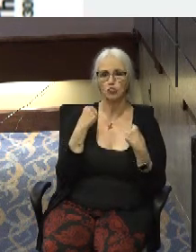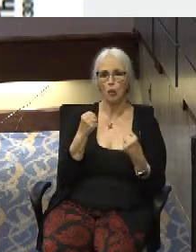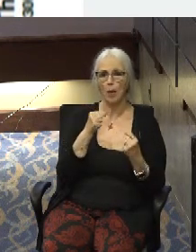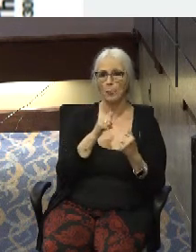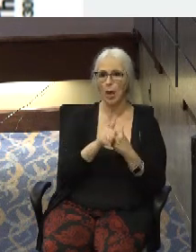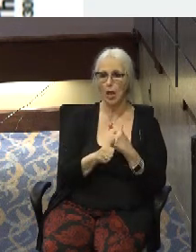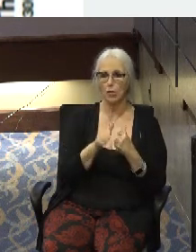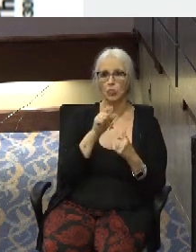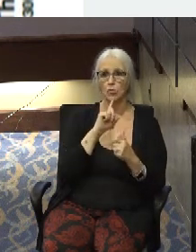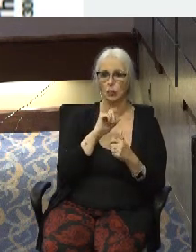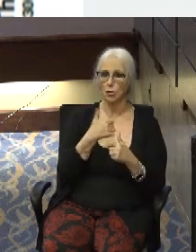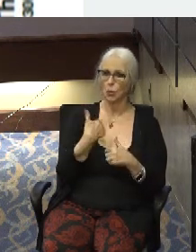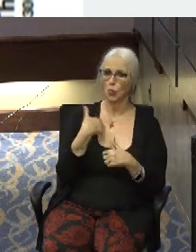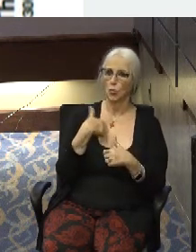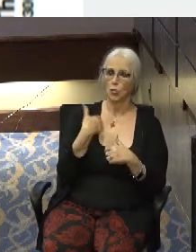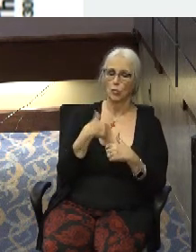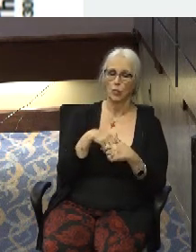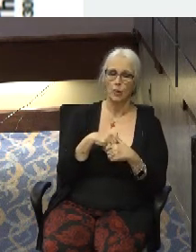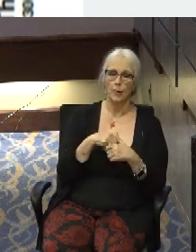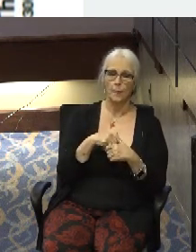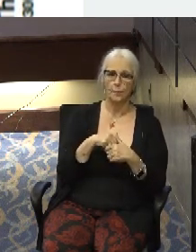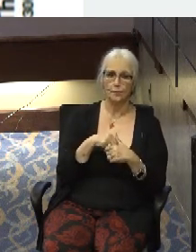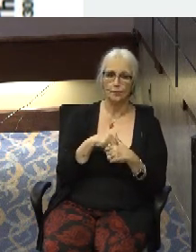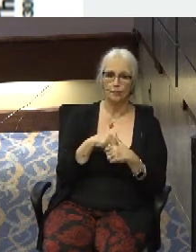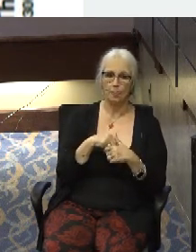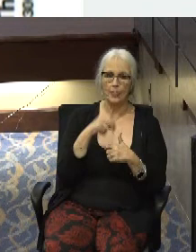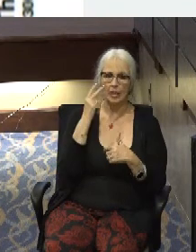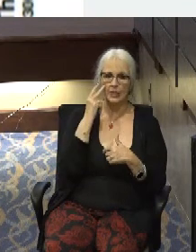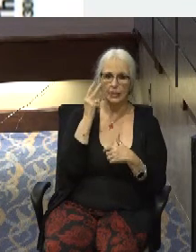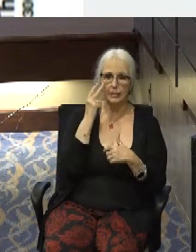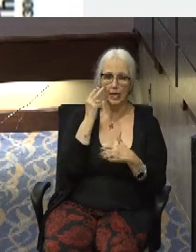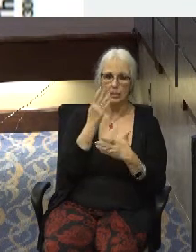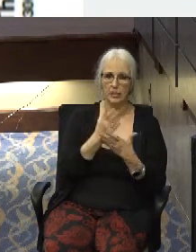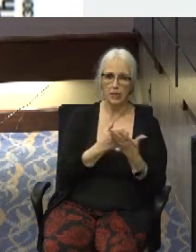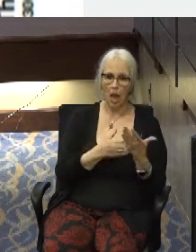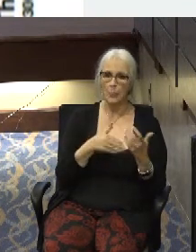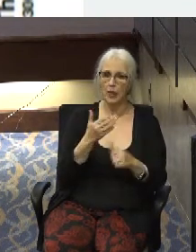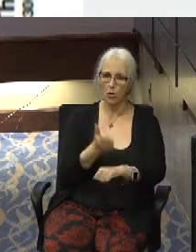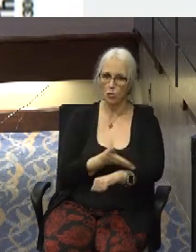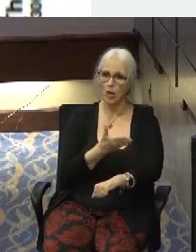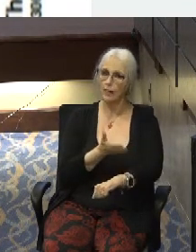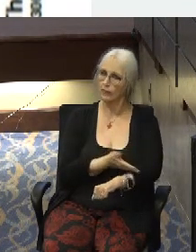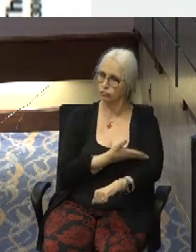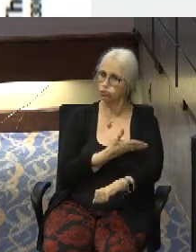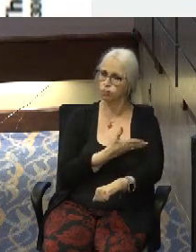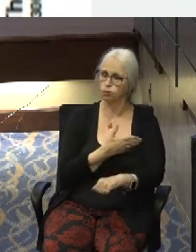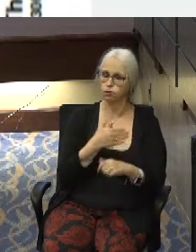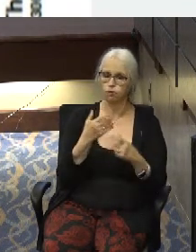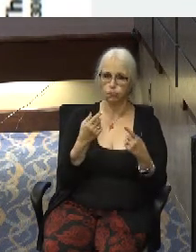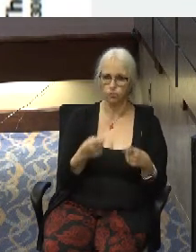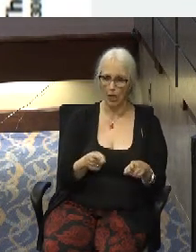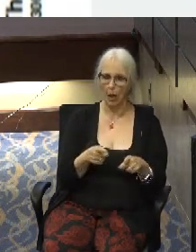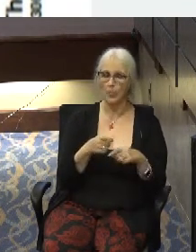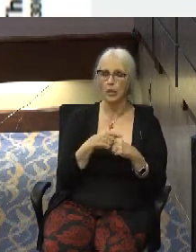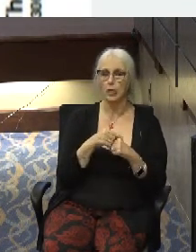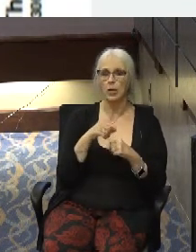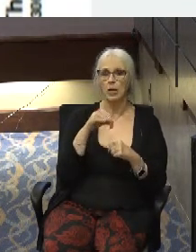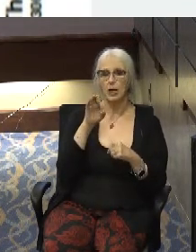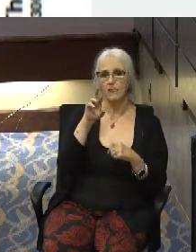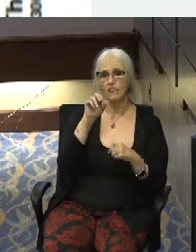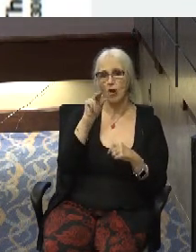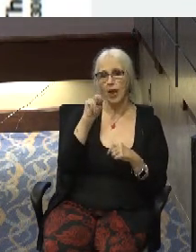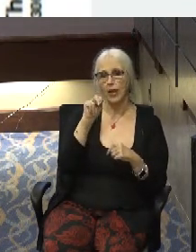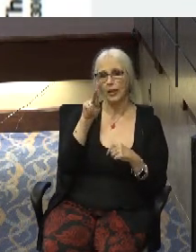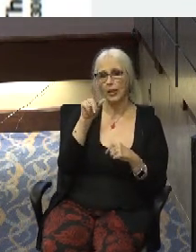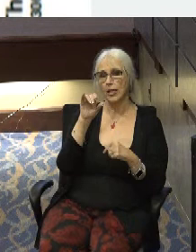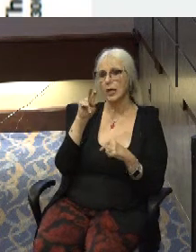it, it is pretty magnificent to see some of the renovations that have taken place. This is the Franklin side